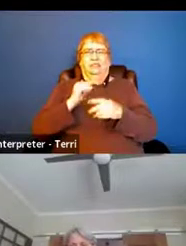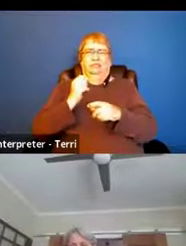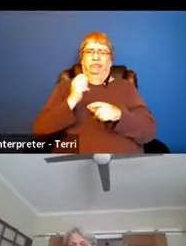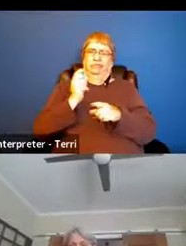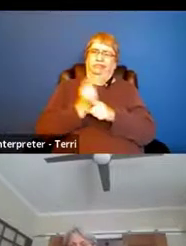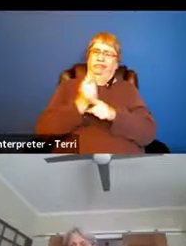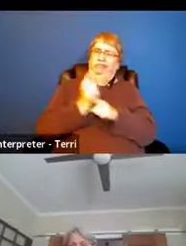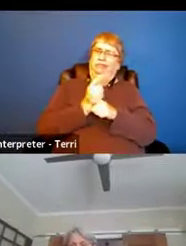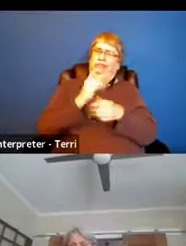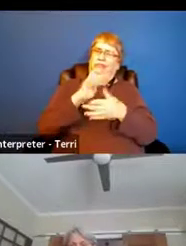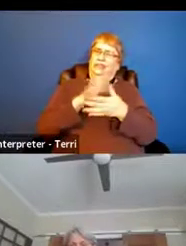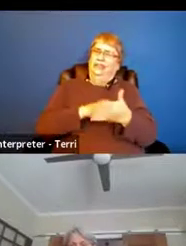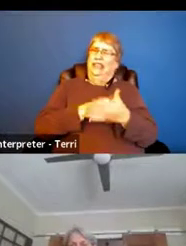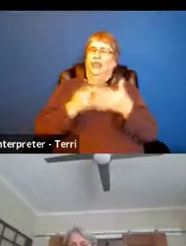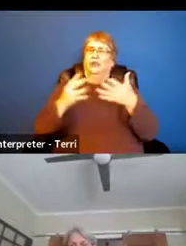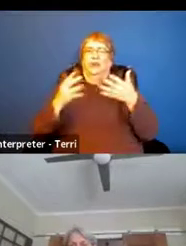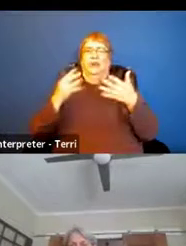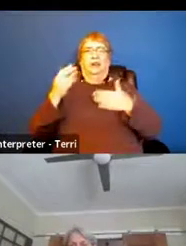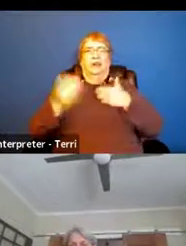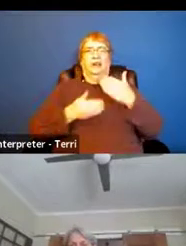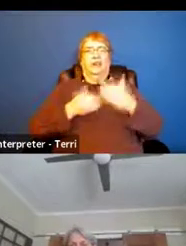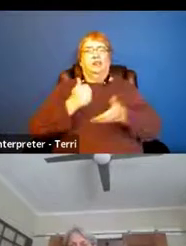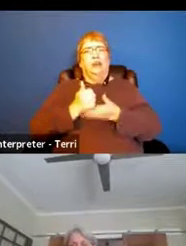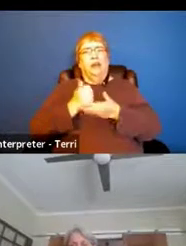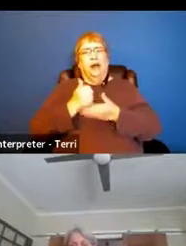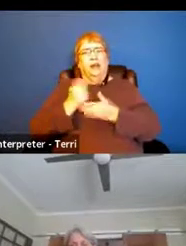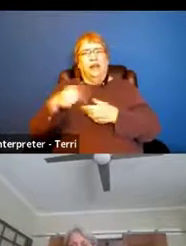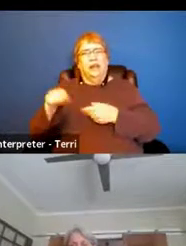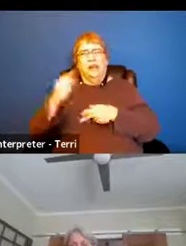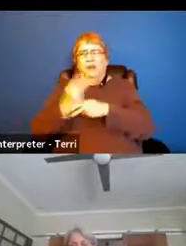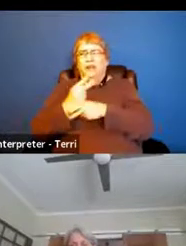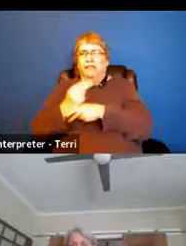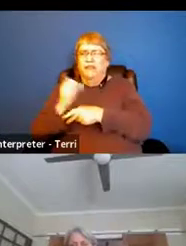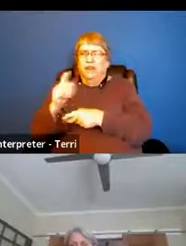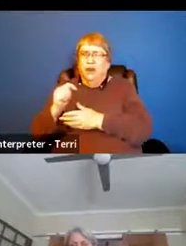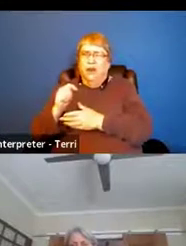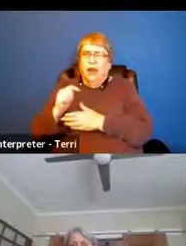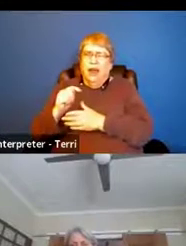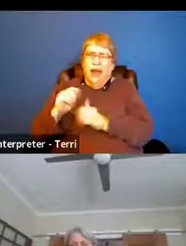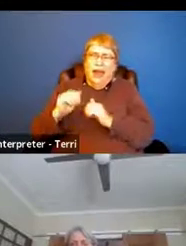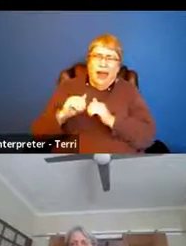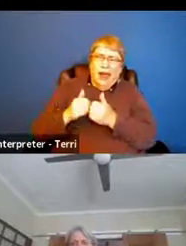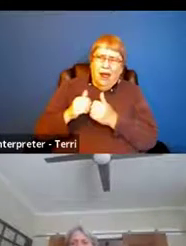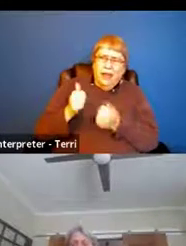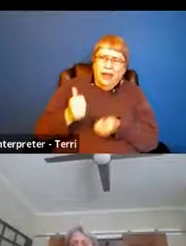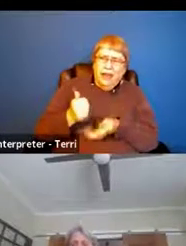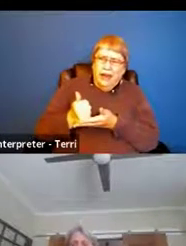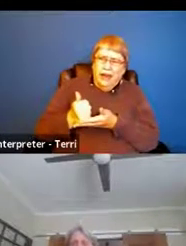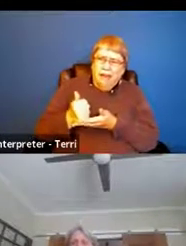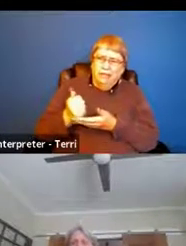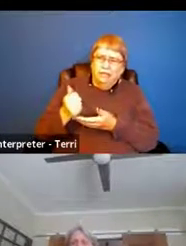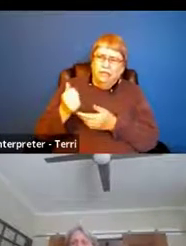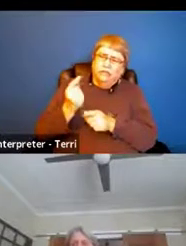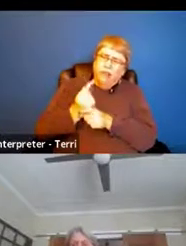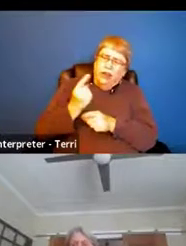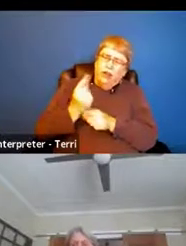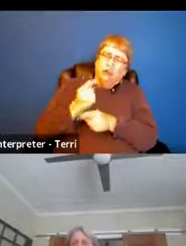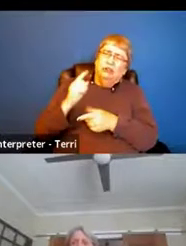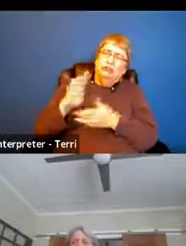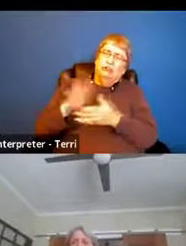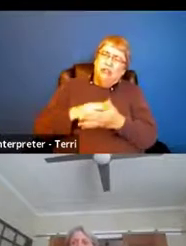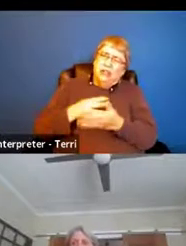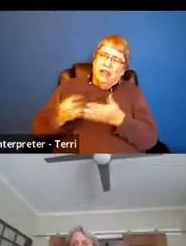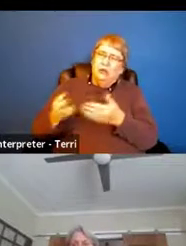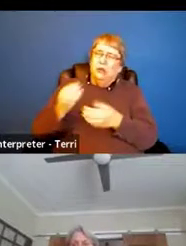look for or have around them. So helping young adults to figure out what are some small ways I can have routine in my life, if it's making sure I